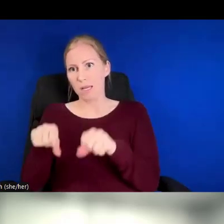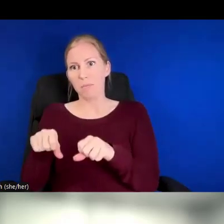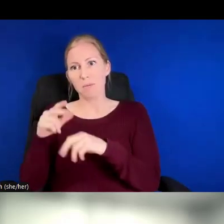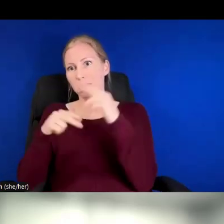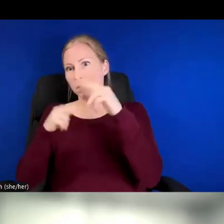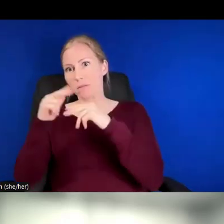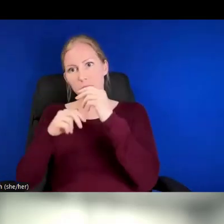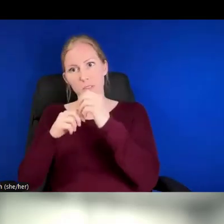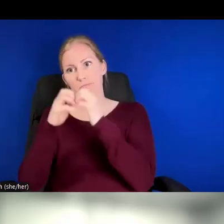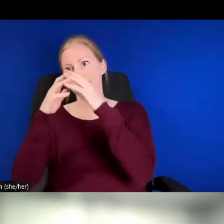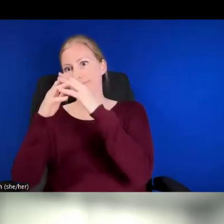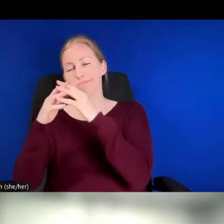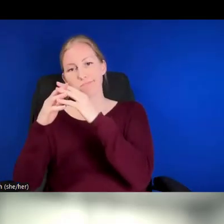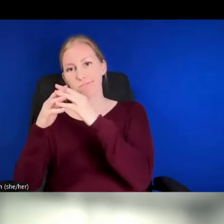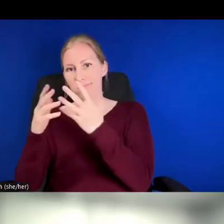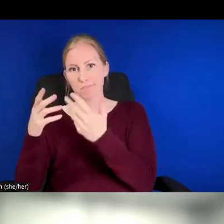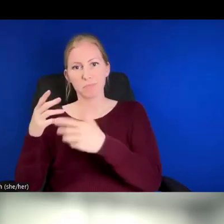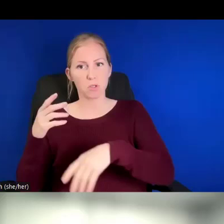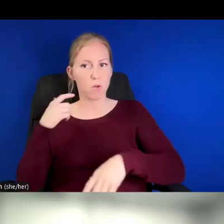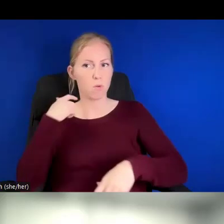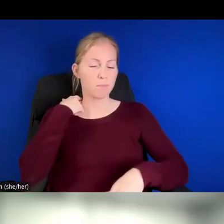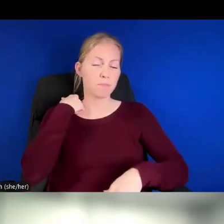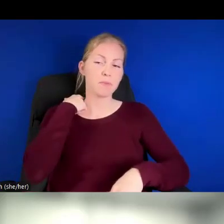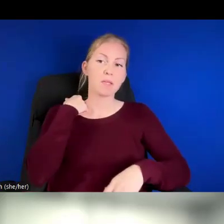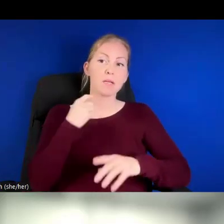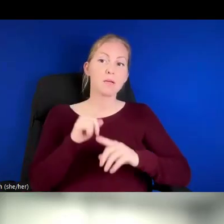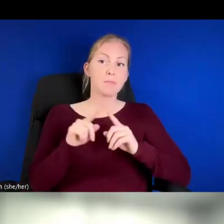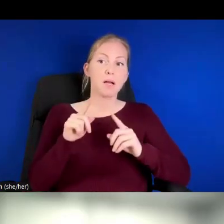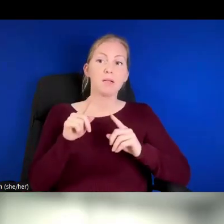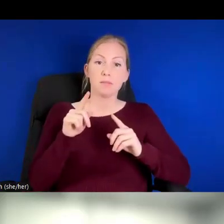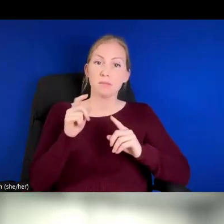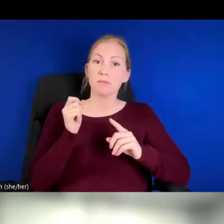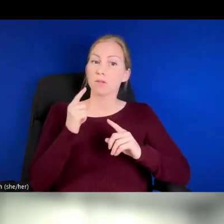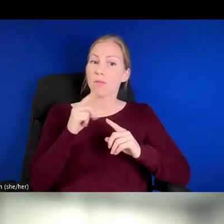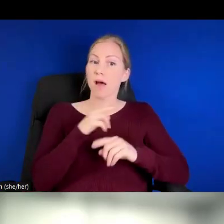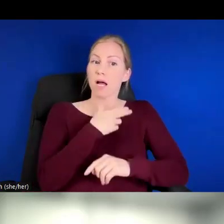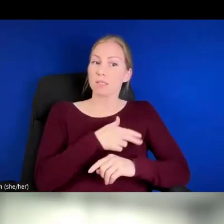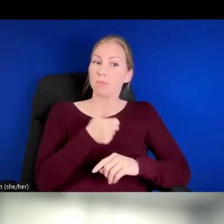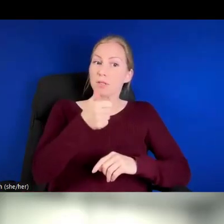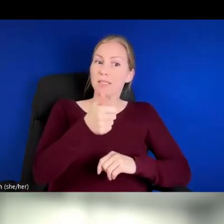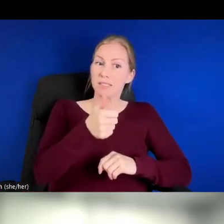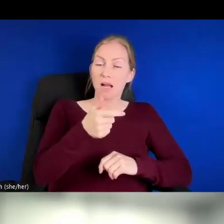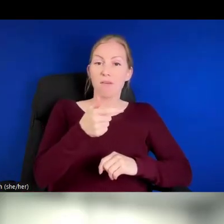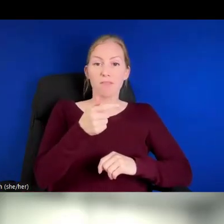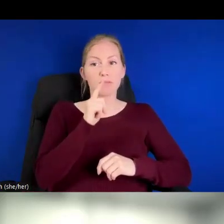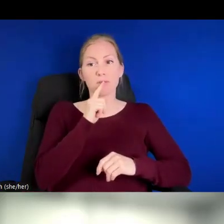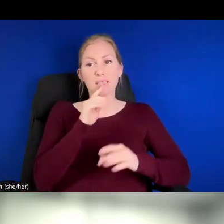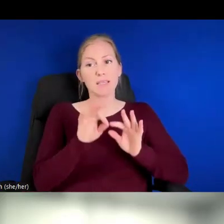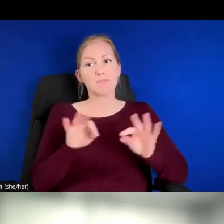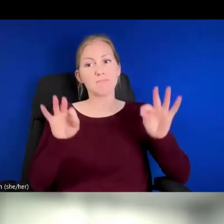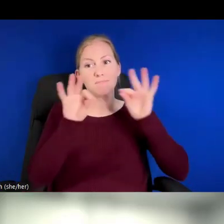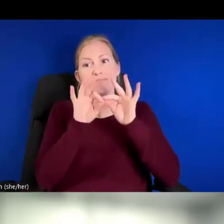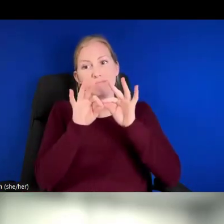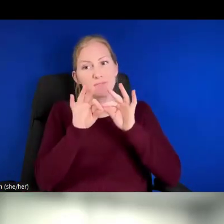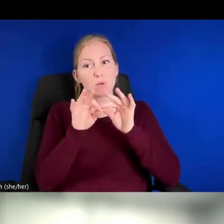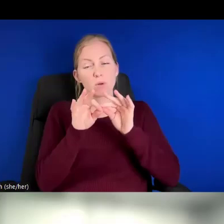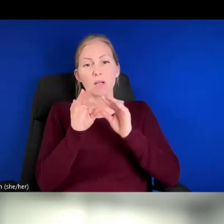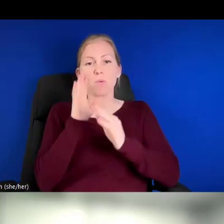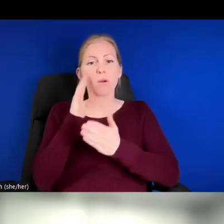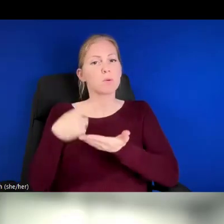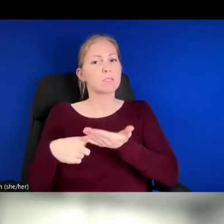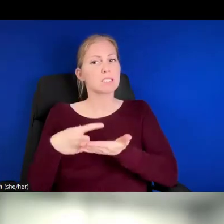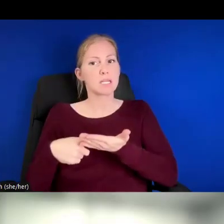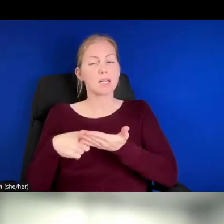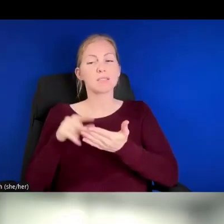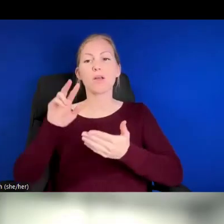built. That said, the hospital itself is essential, and we'll be discussing that in